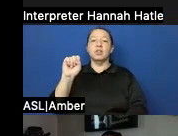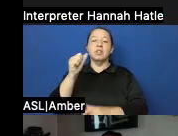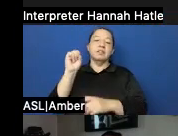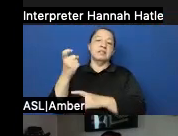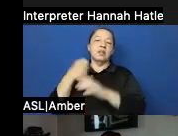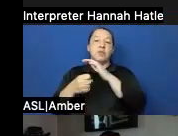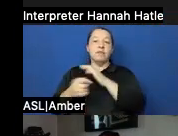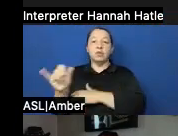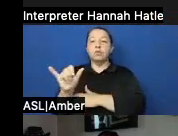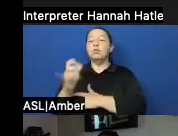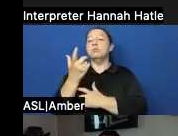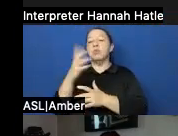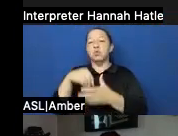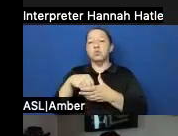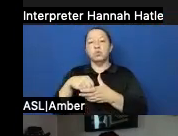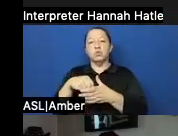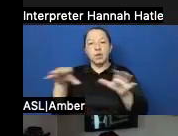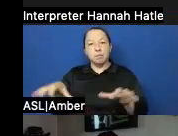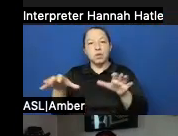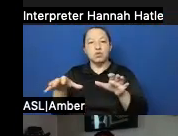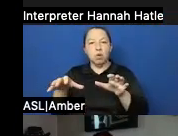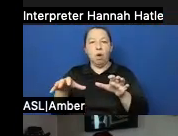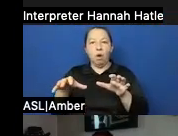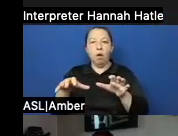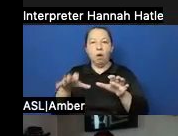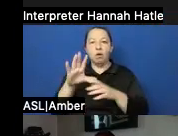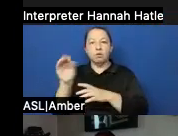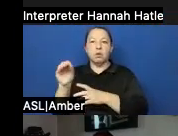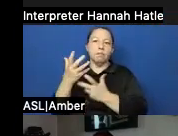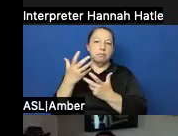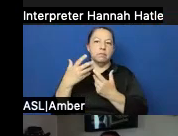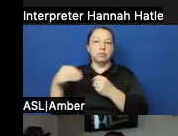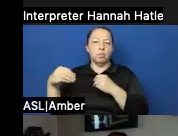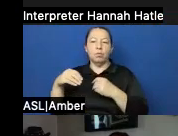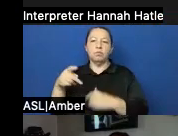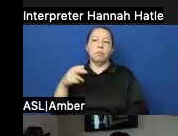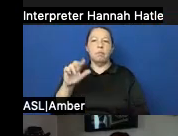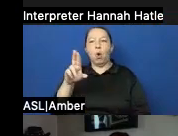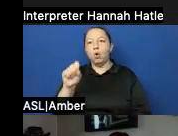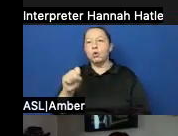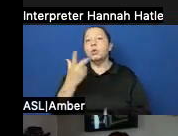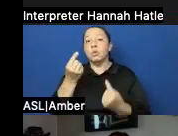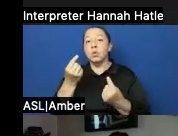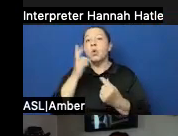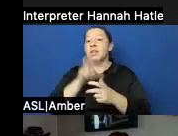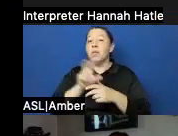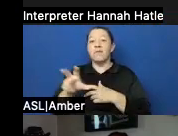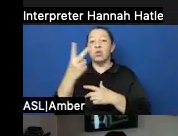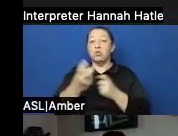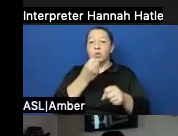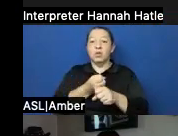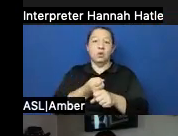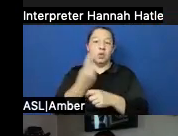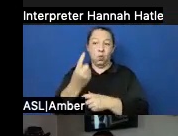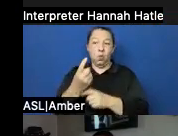that slow roll grooming into starting here. And then they'll invest 2 years in one of their recruits